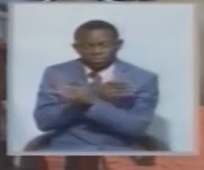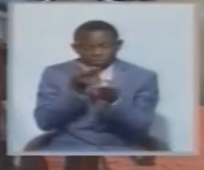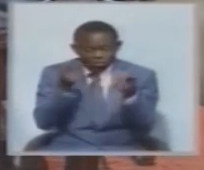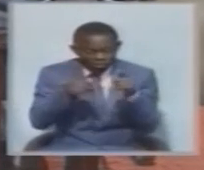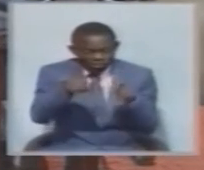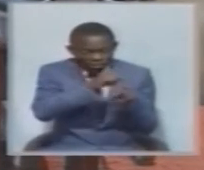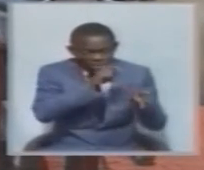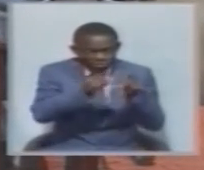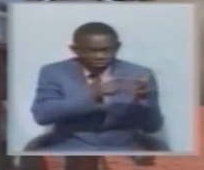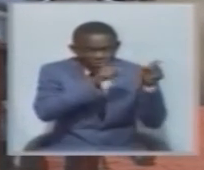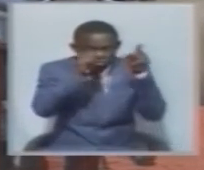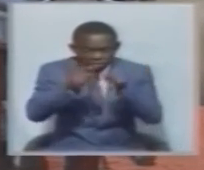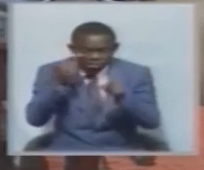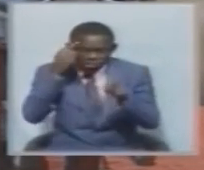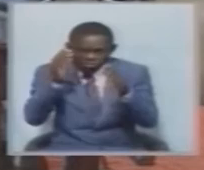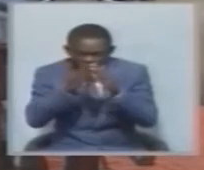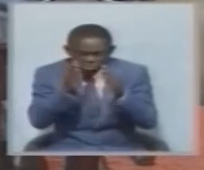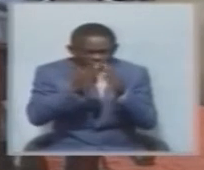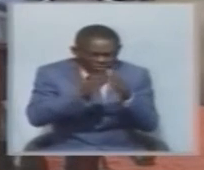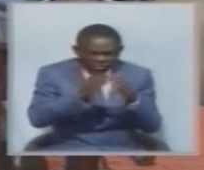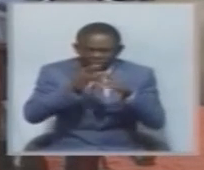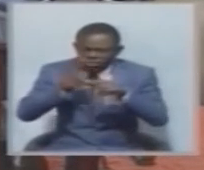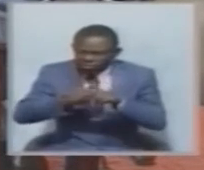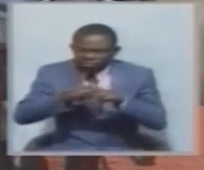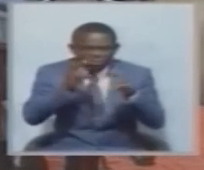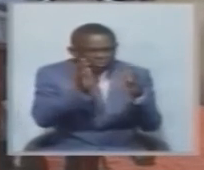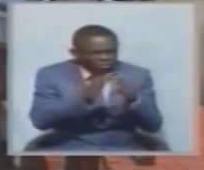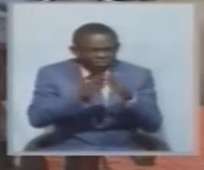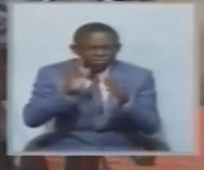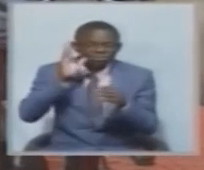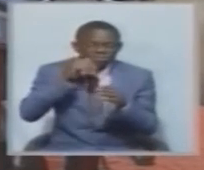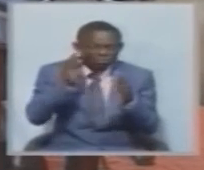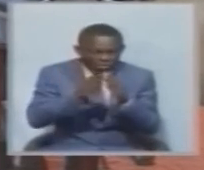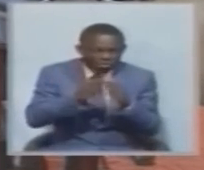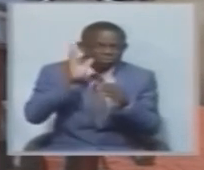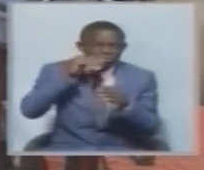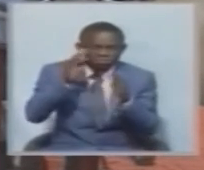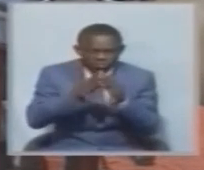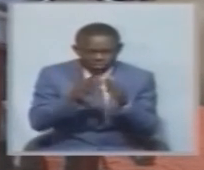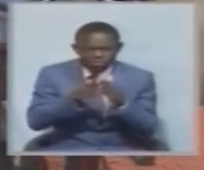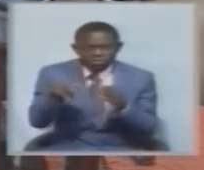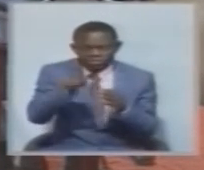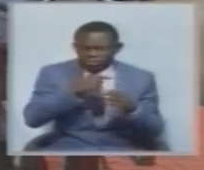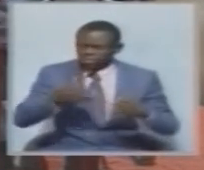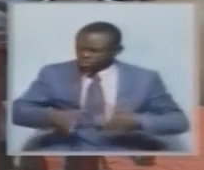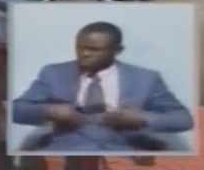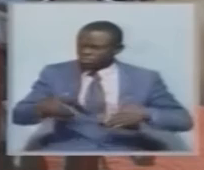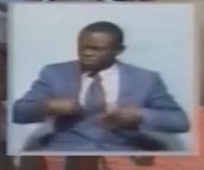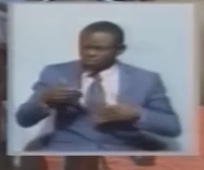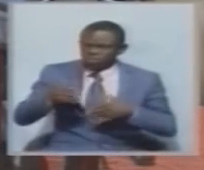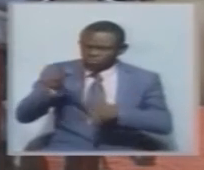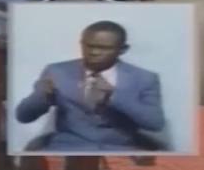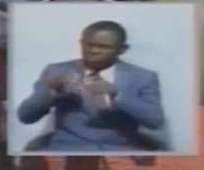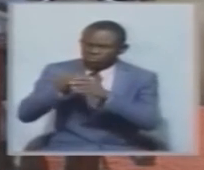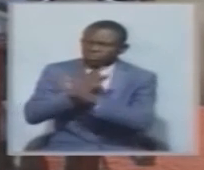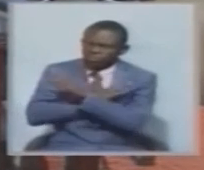out there, they will be able to say, yes, we came to Zambia, the people are so hospitable, and they were able to help us even when they get lost.